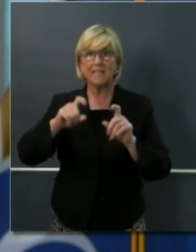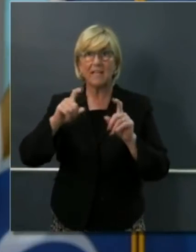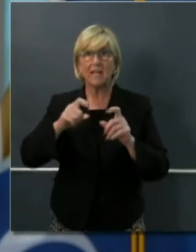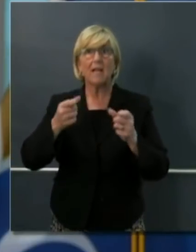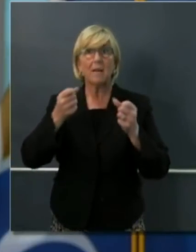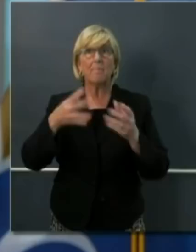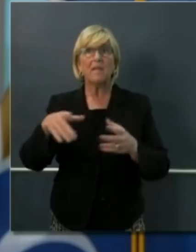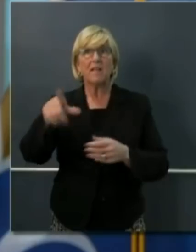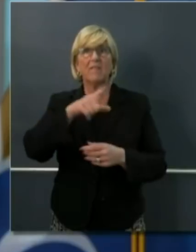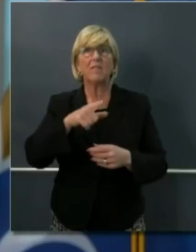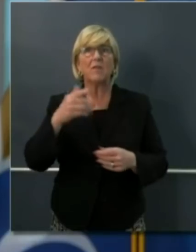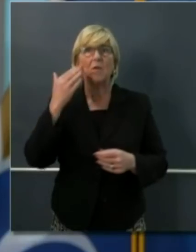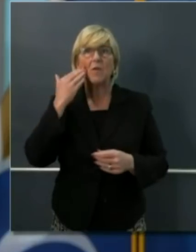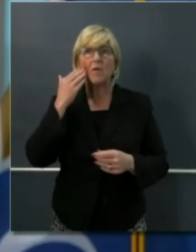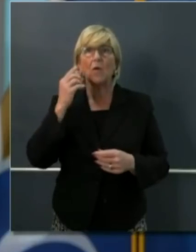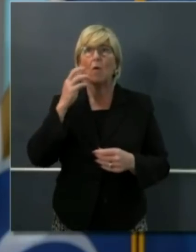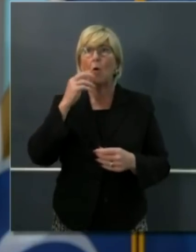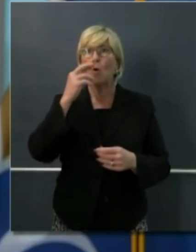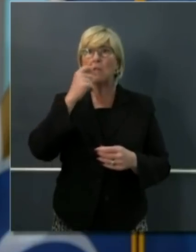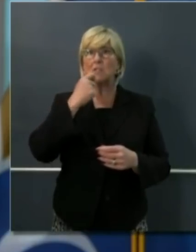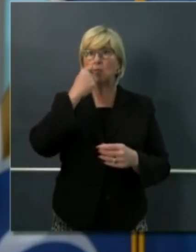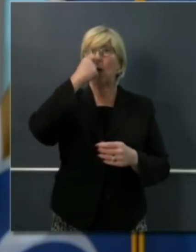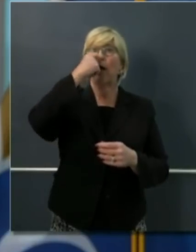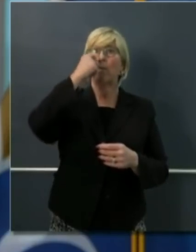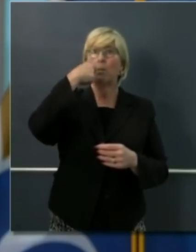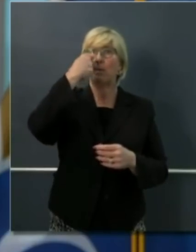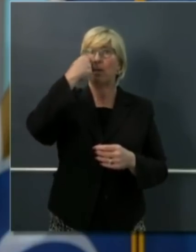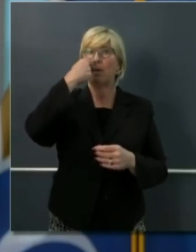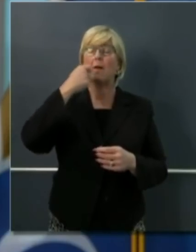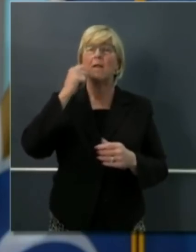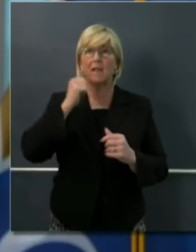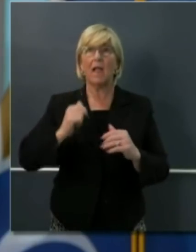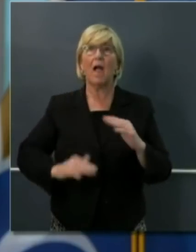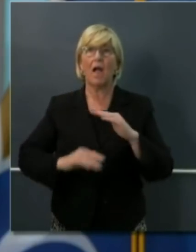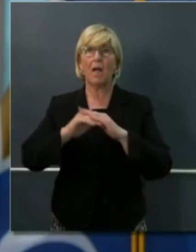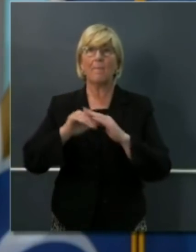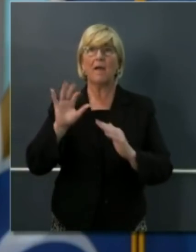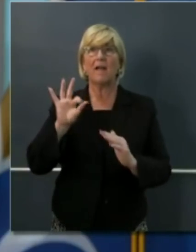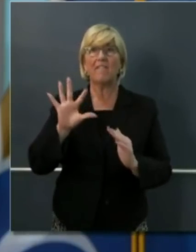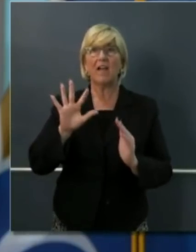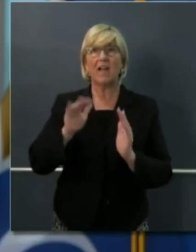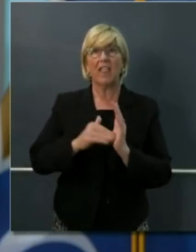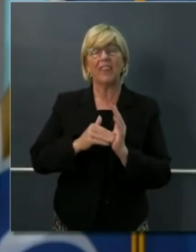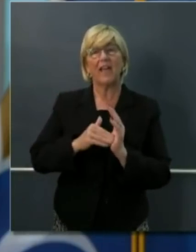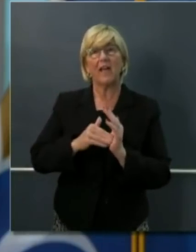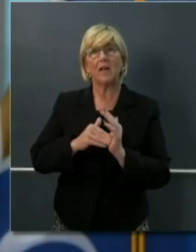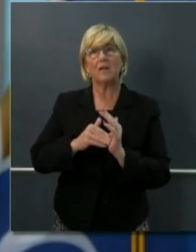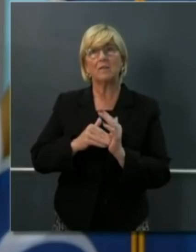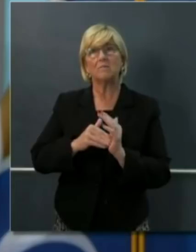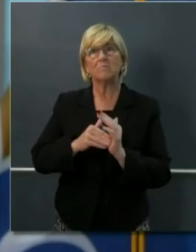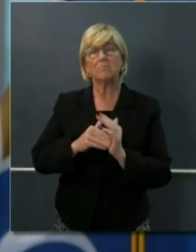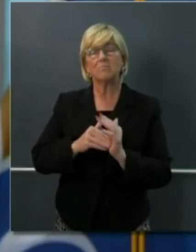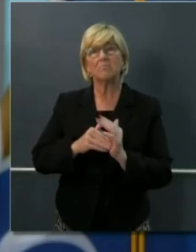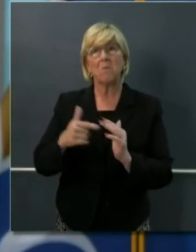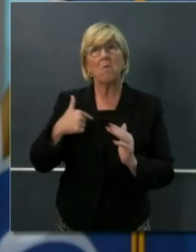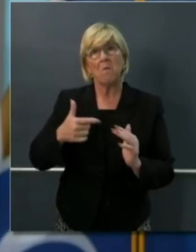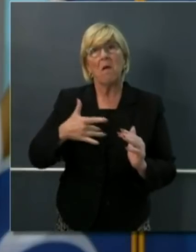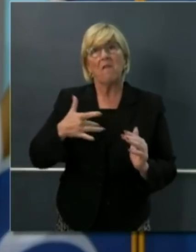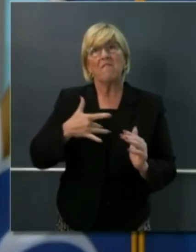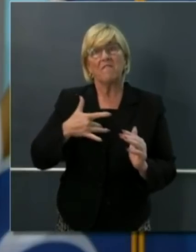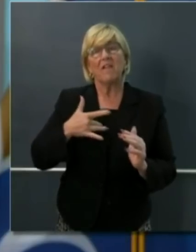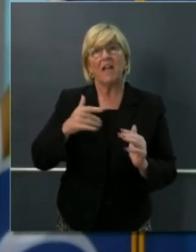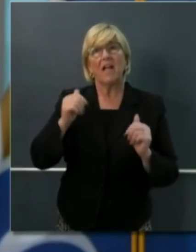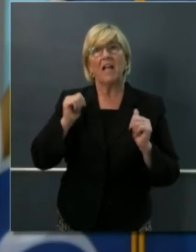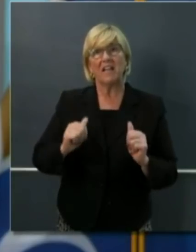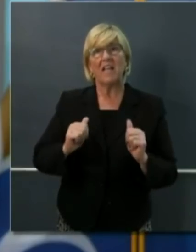you recognize, the instruments have the capacity to get up to 95,000. We believe that we can get not only to 25